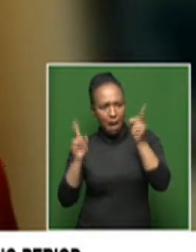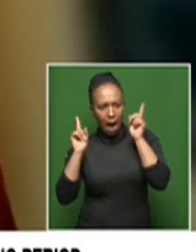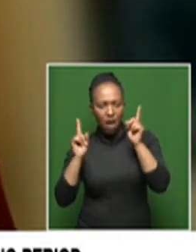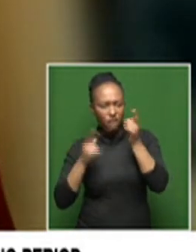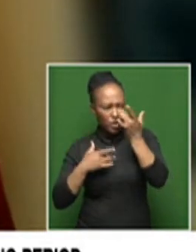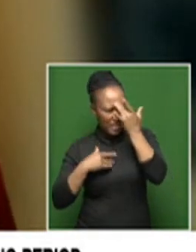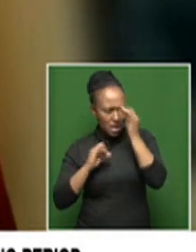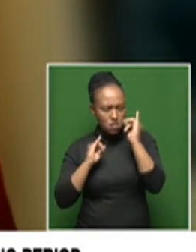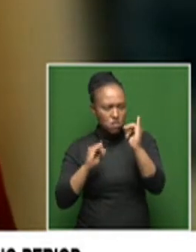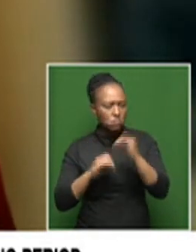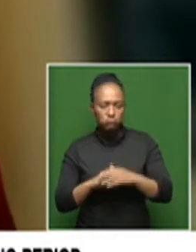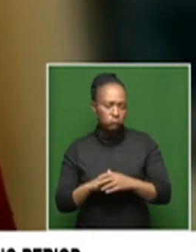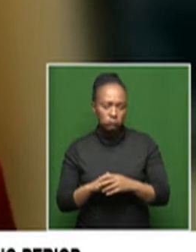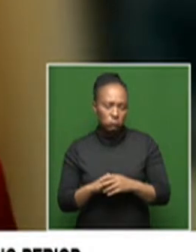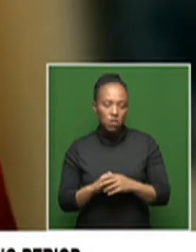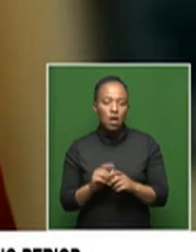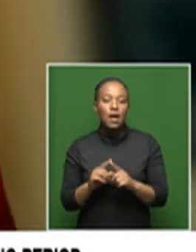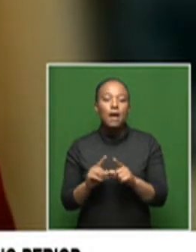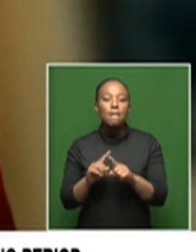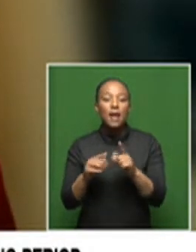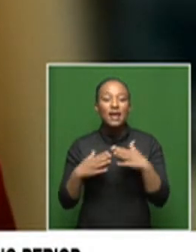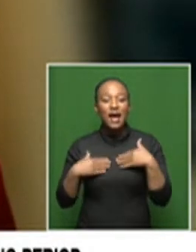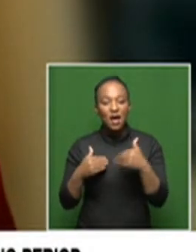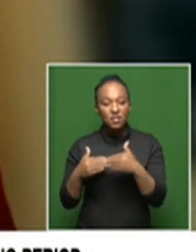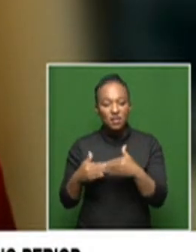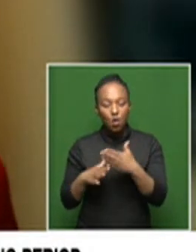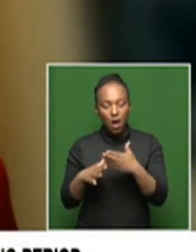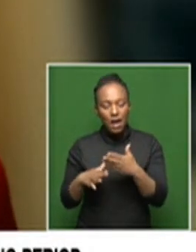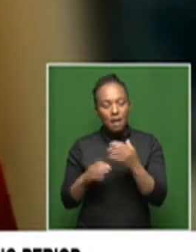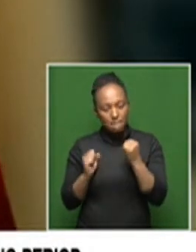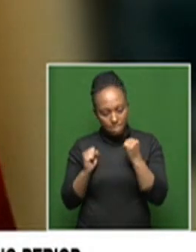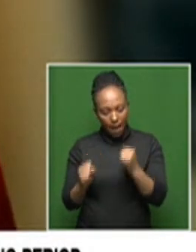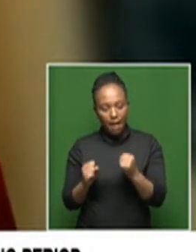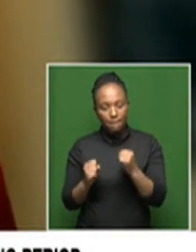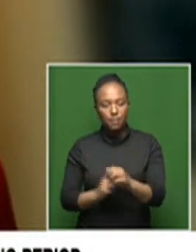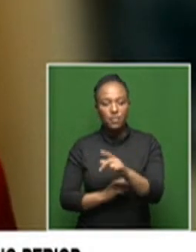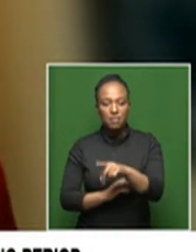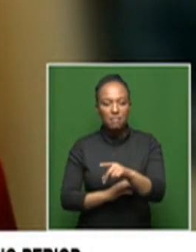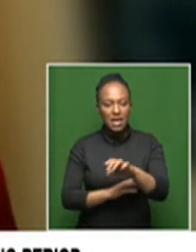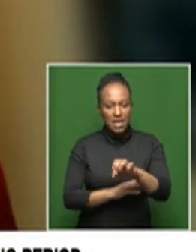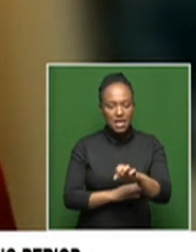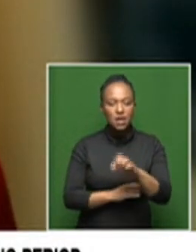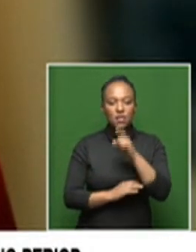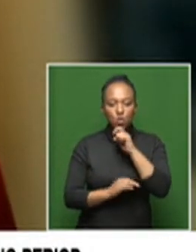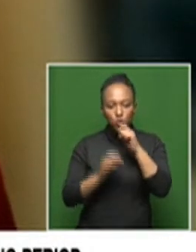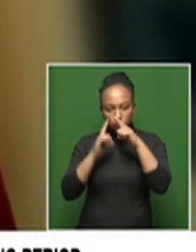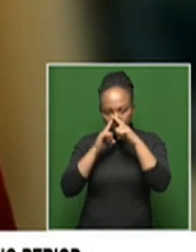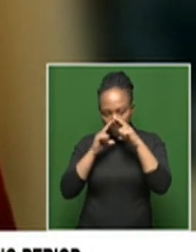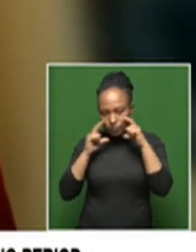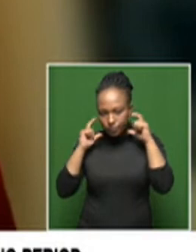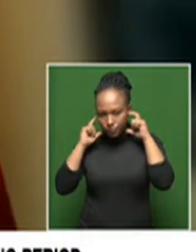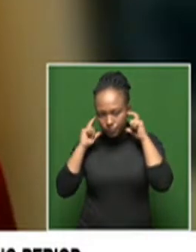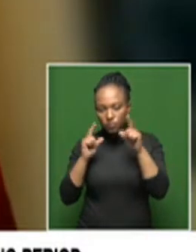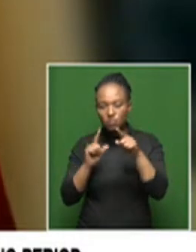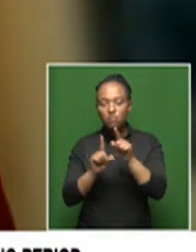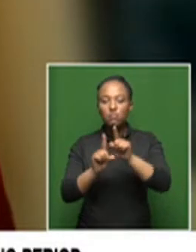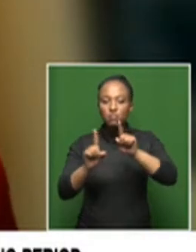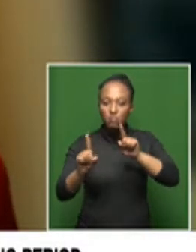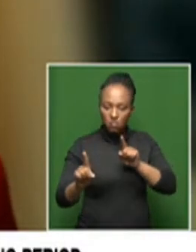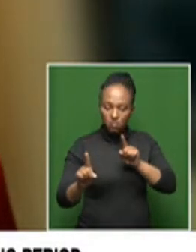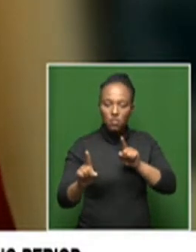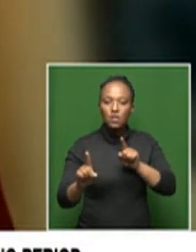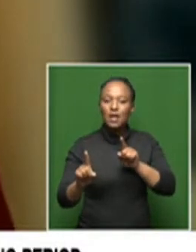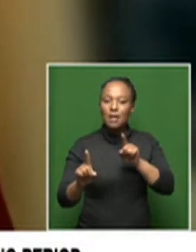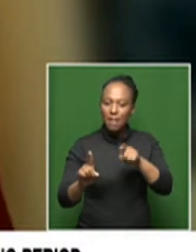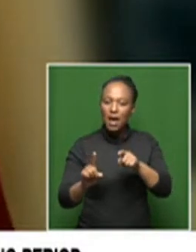disease. We still believe that healthcare workers must use their PPE. They must use masks, they must wash their hands, they must adhere to social distancing. A